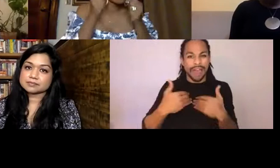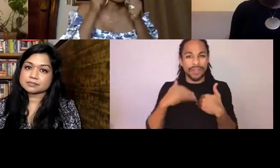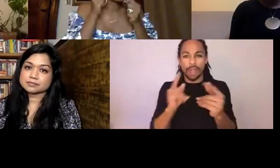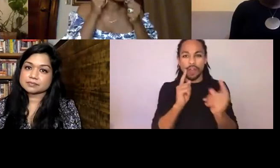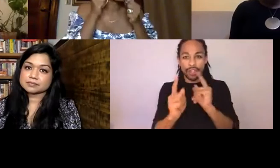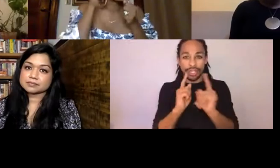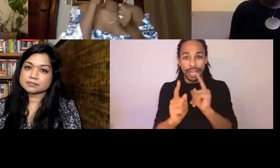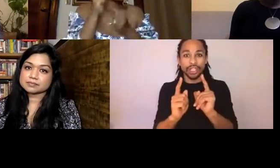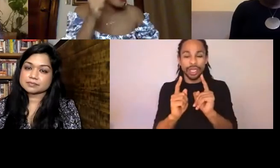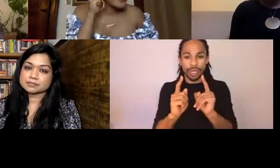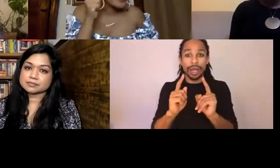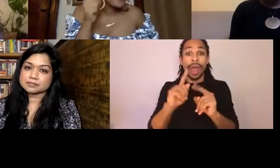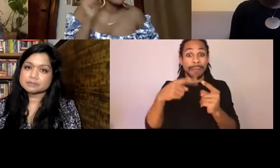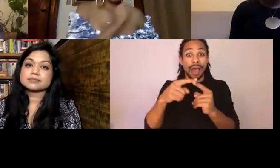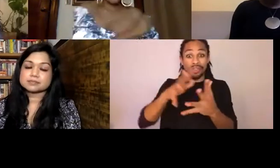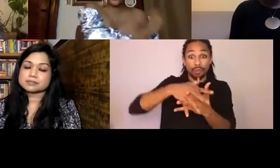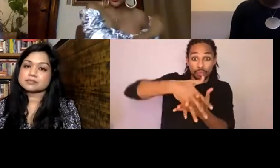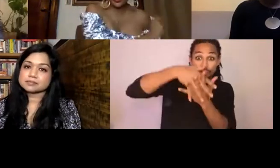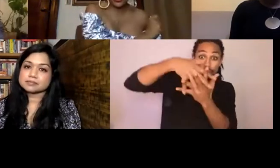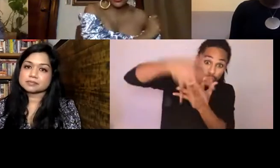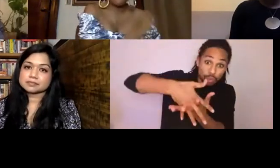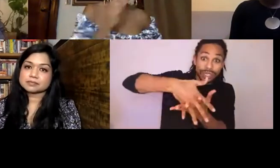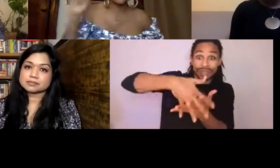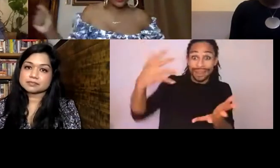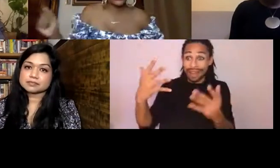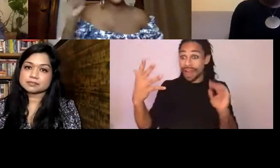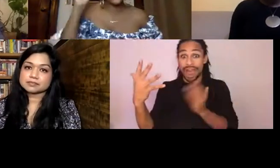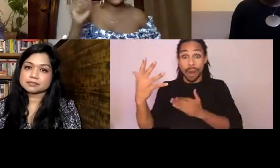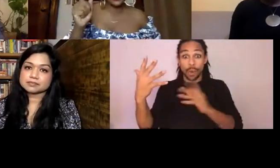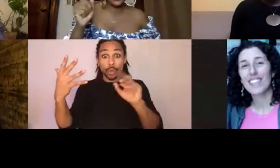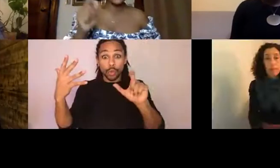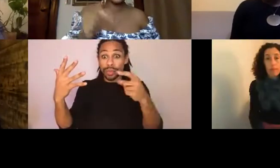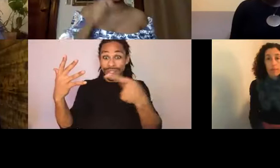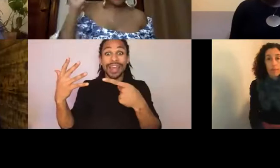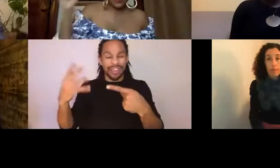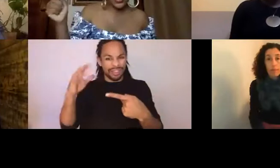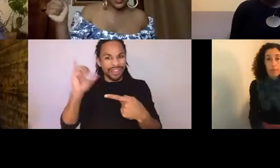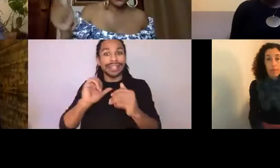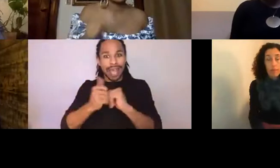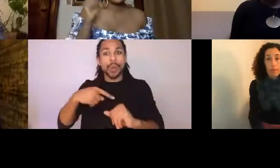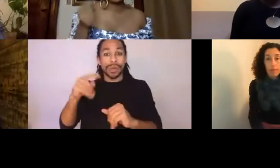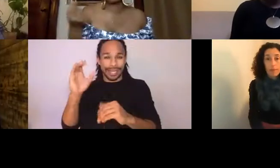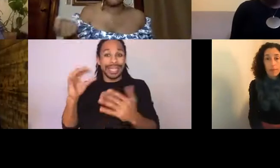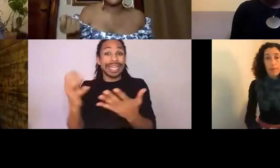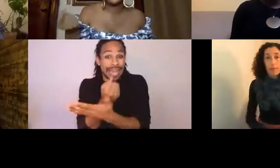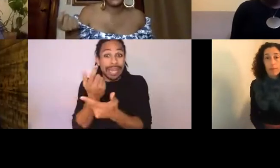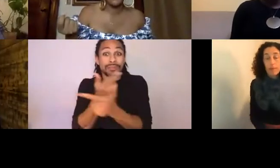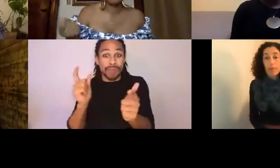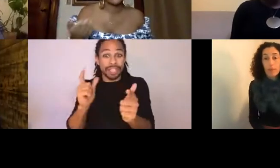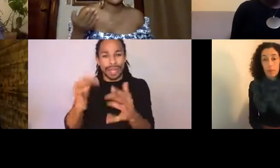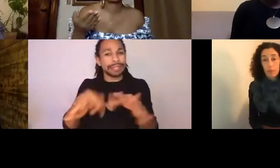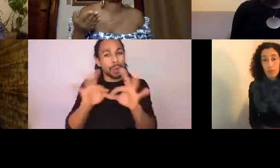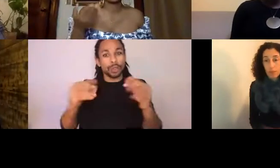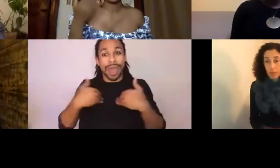about like the root of our tools by which we seek liberation is important to